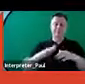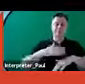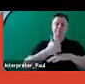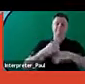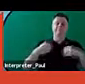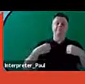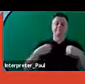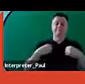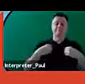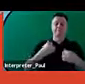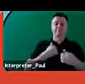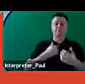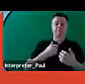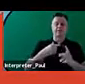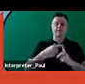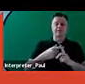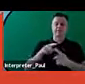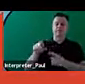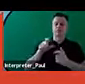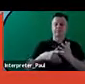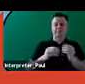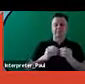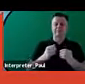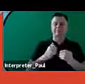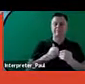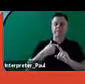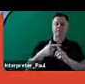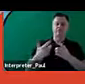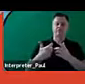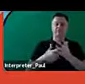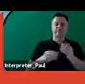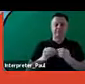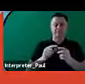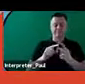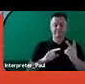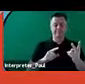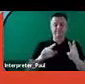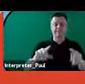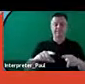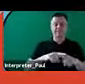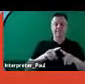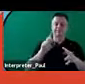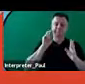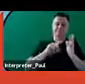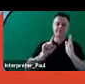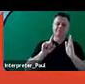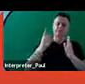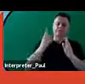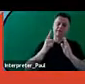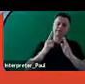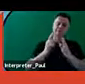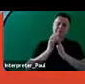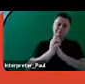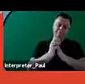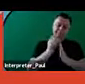Recruiters Club and MyPlus Universities Club. She is recognised nationally as a leading expert in disability and